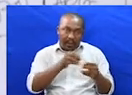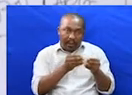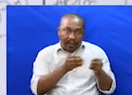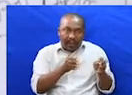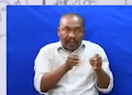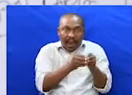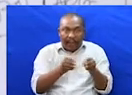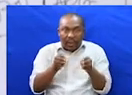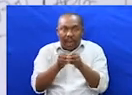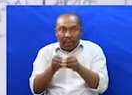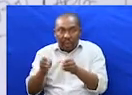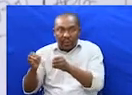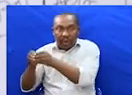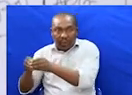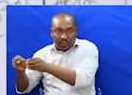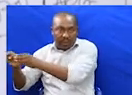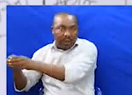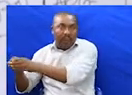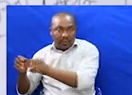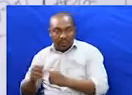things: sugar,